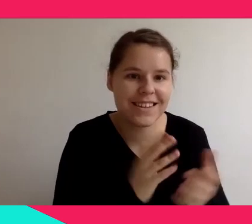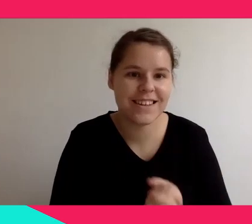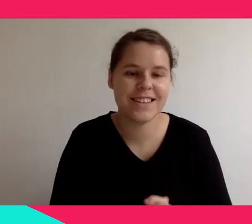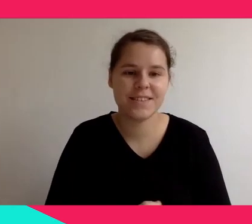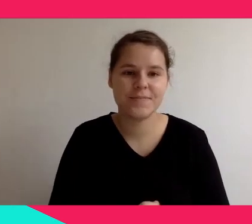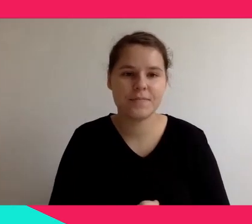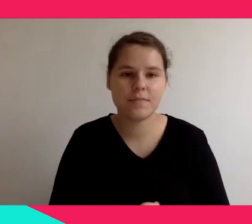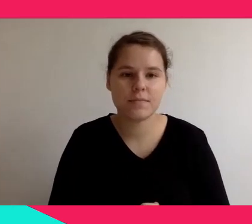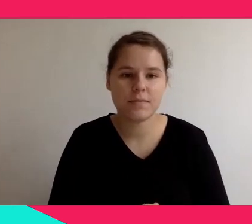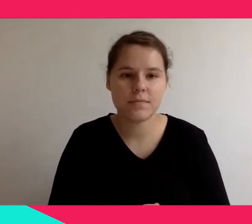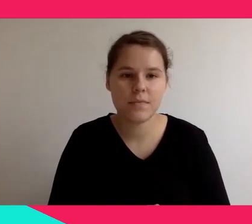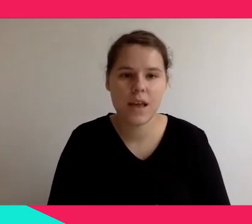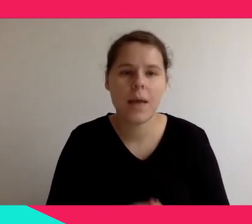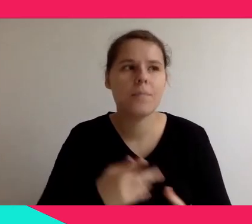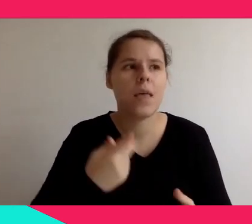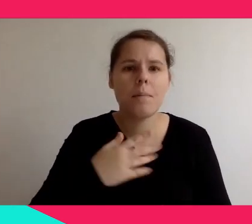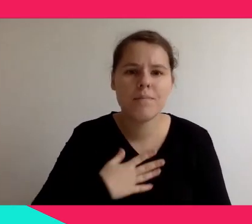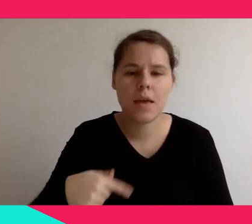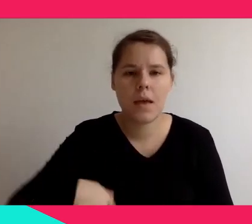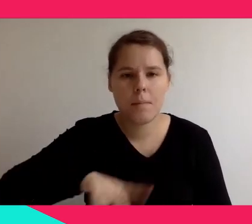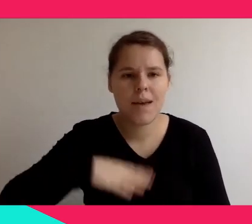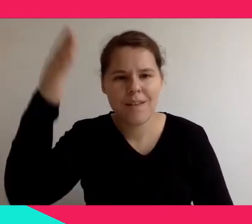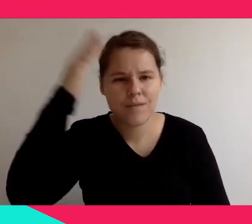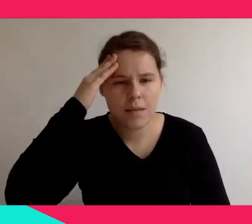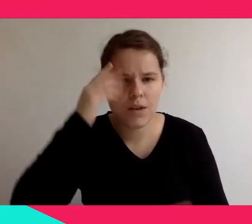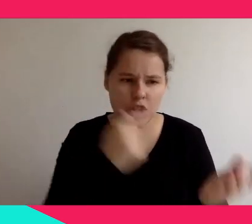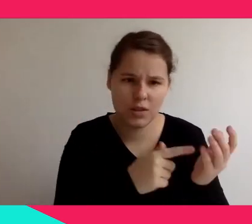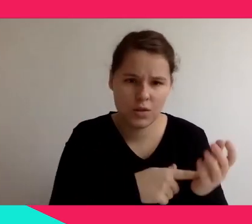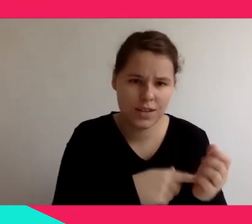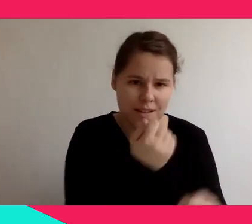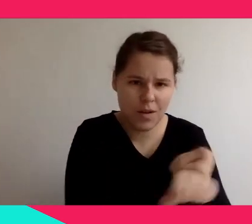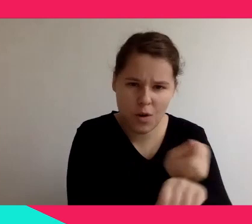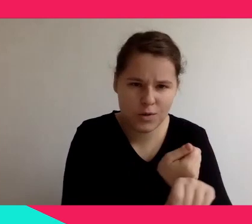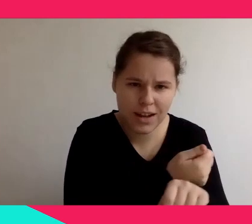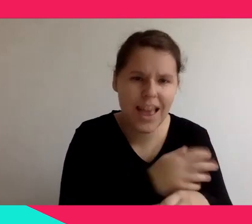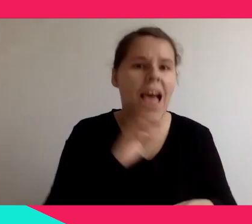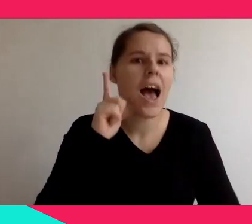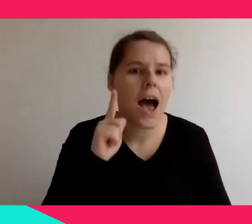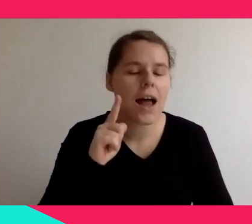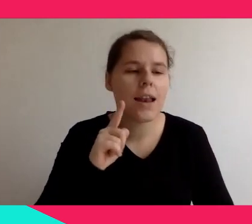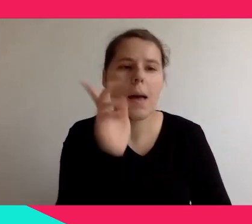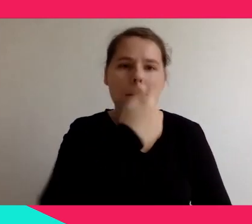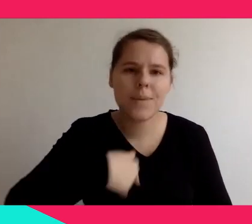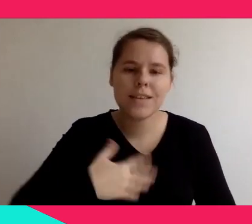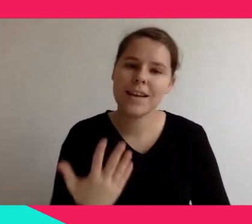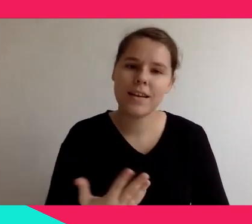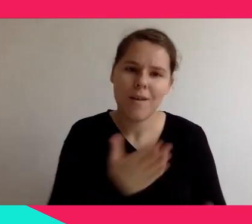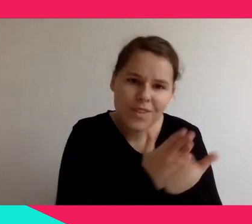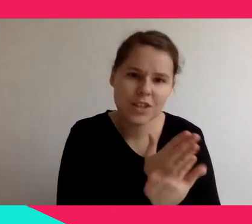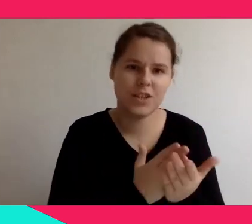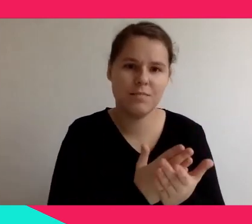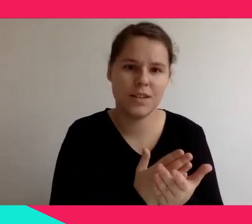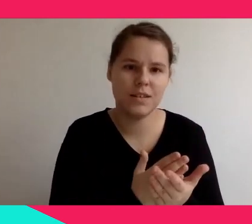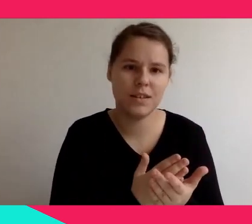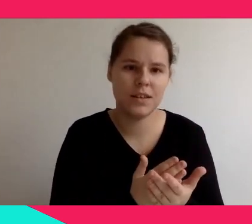cannot really, make a step in the void because it's not natural to do